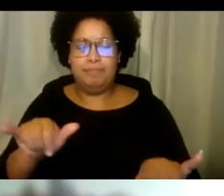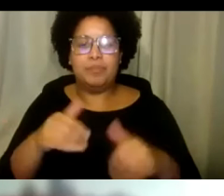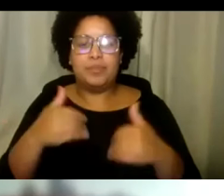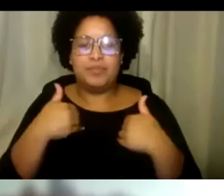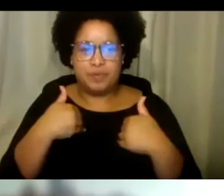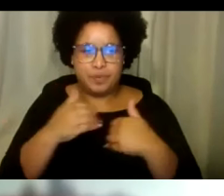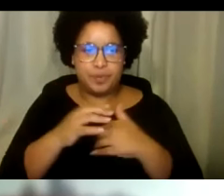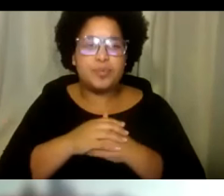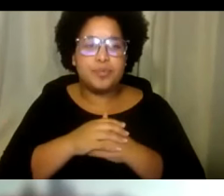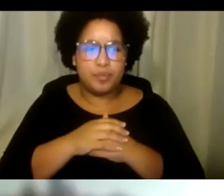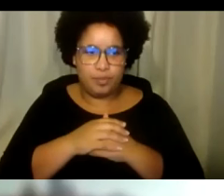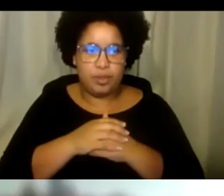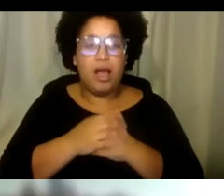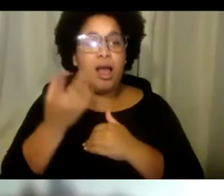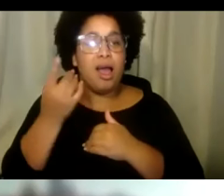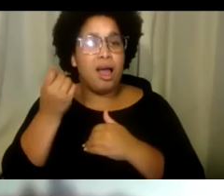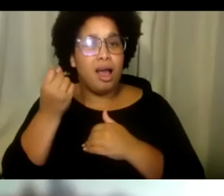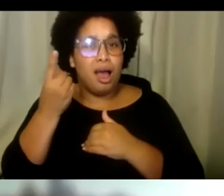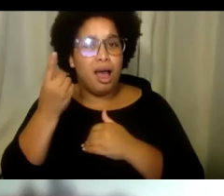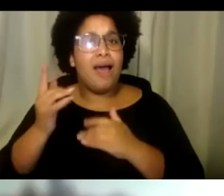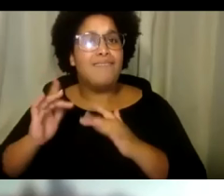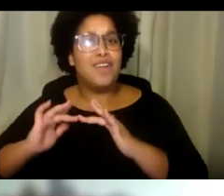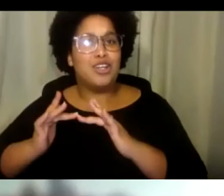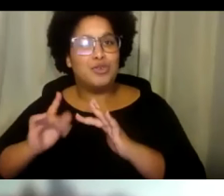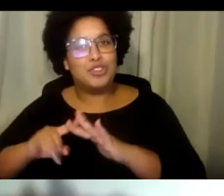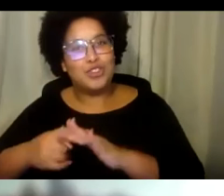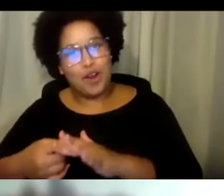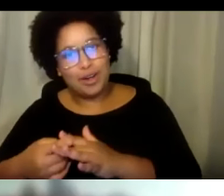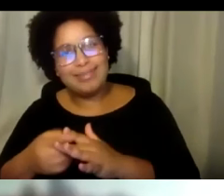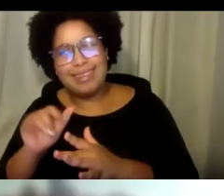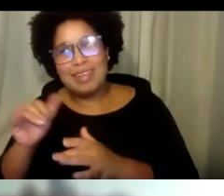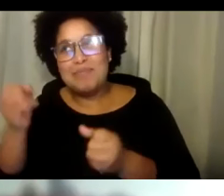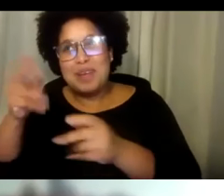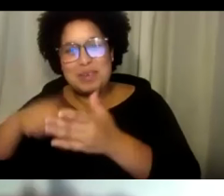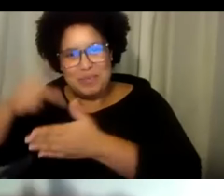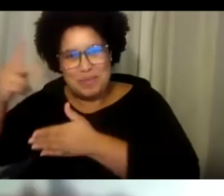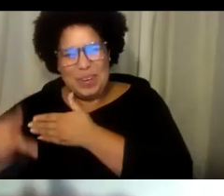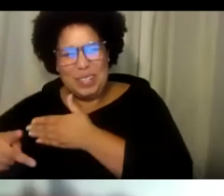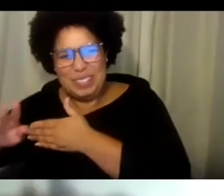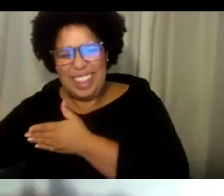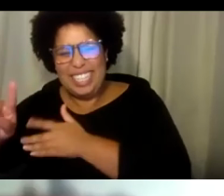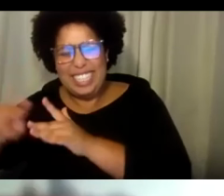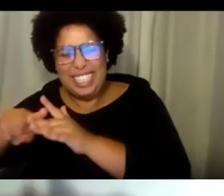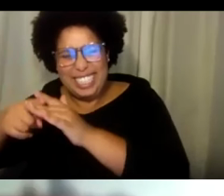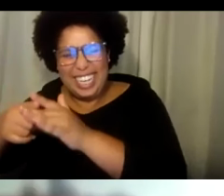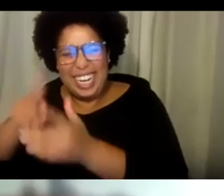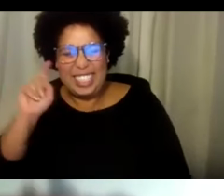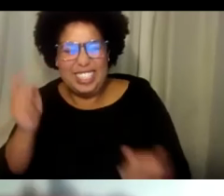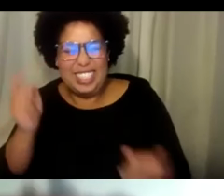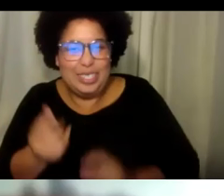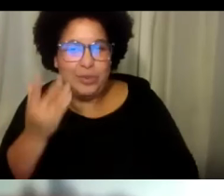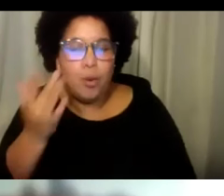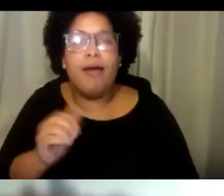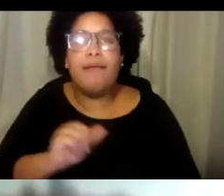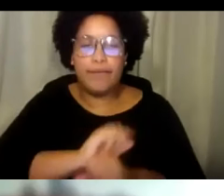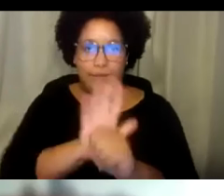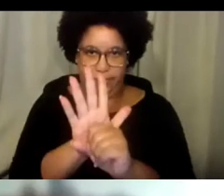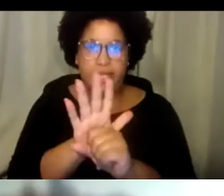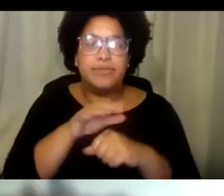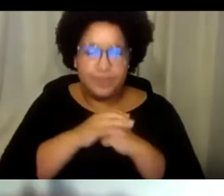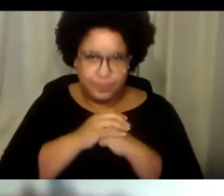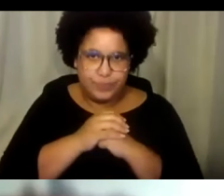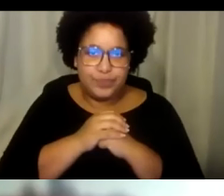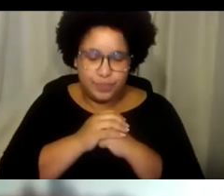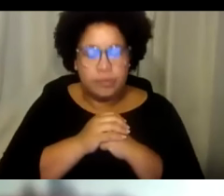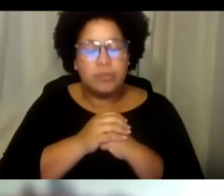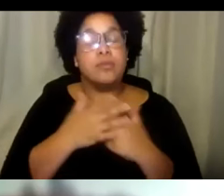virtual classroom started, as many other programs have had to change due to COVID. And